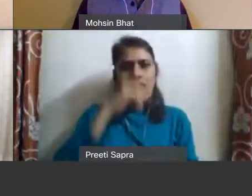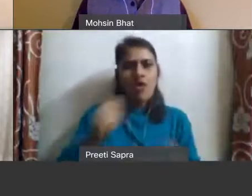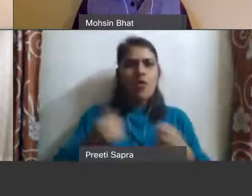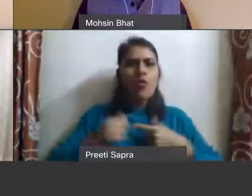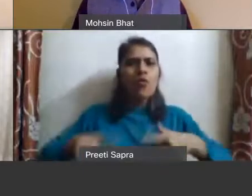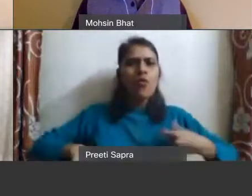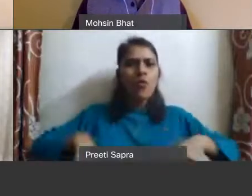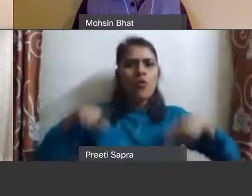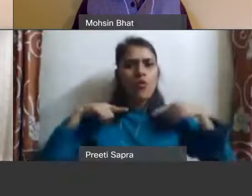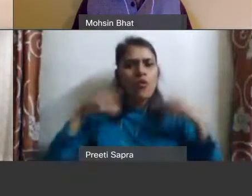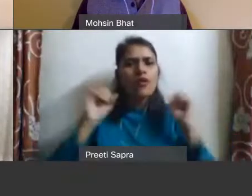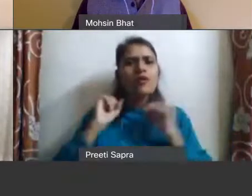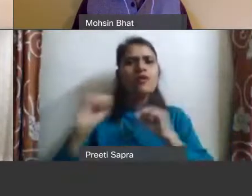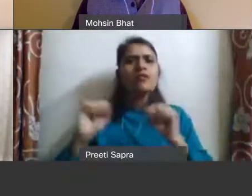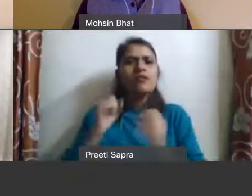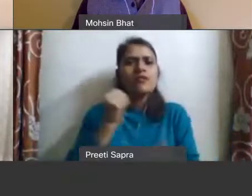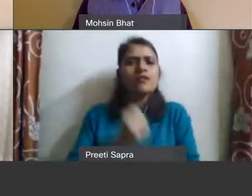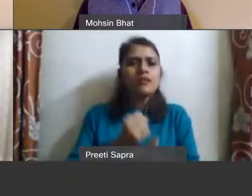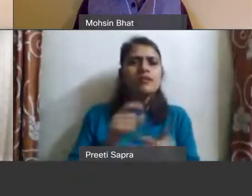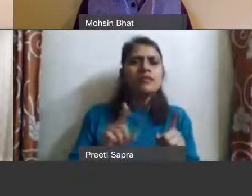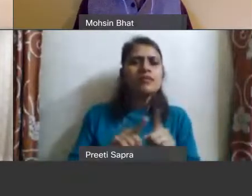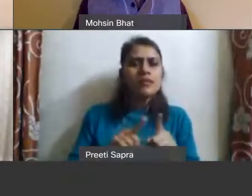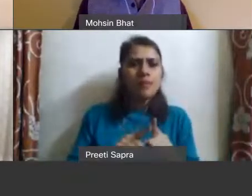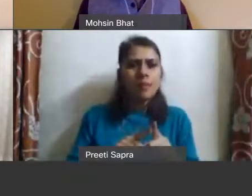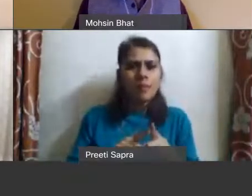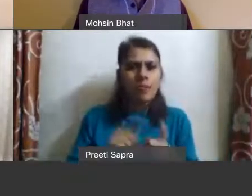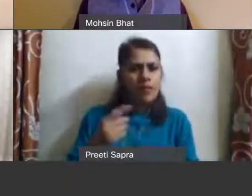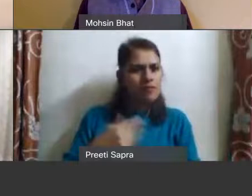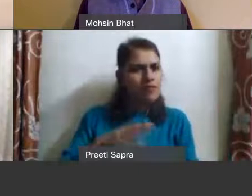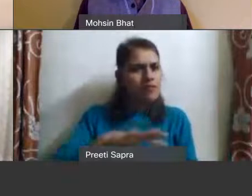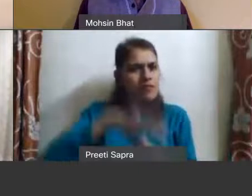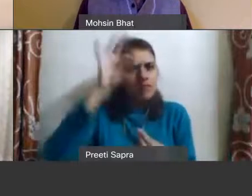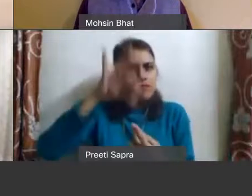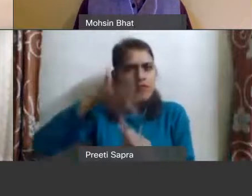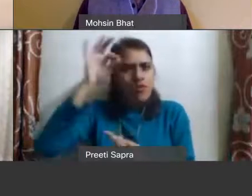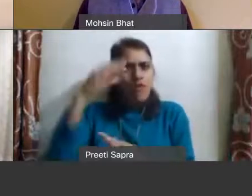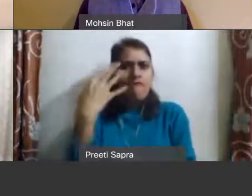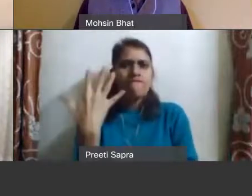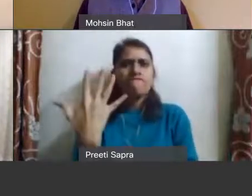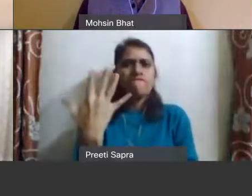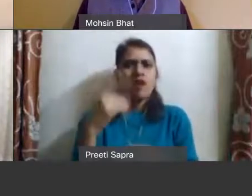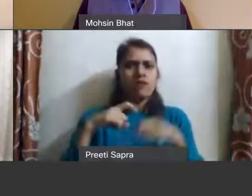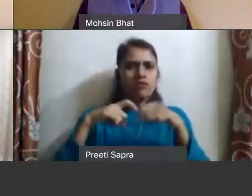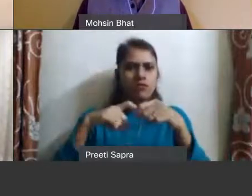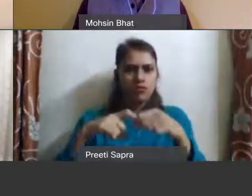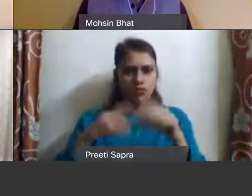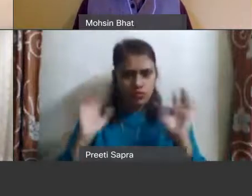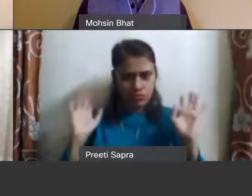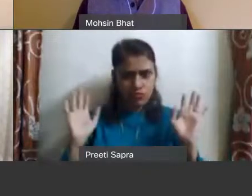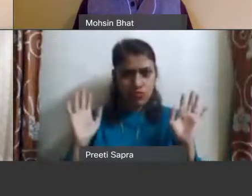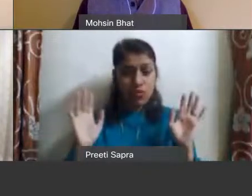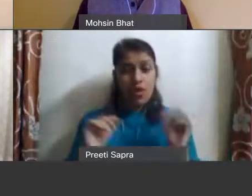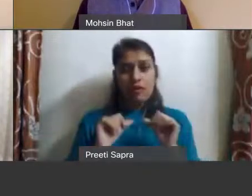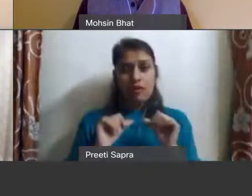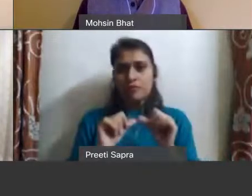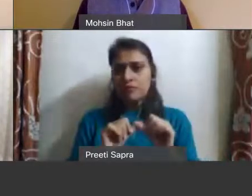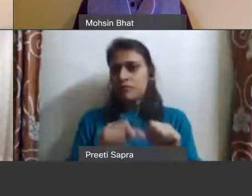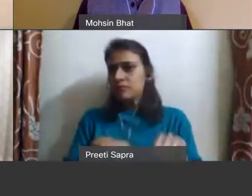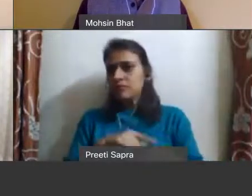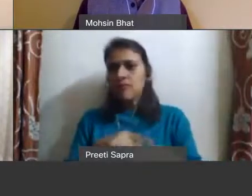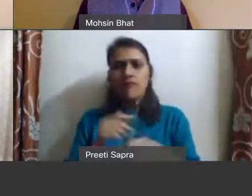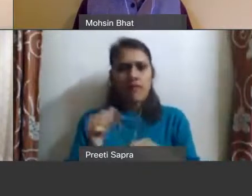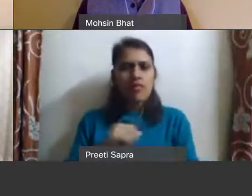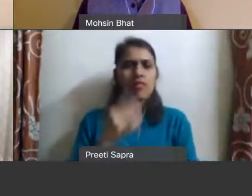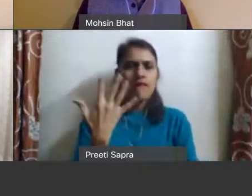And in doing so, I would like to raise 5 preliminary questions. I may not have time in responding to your question by laying